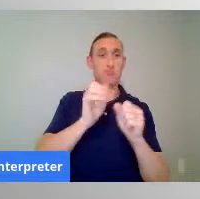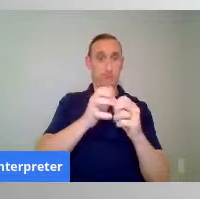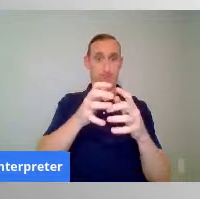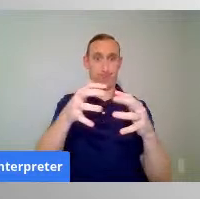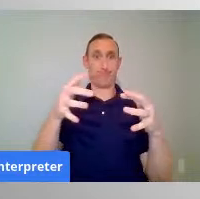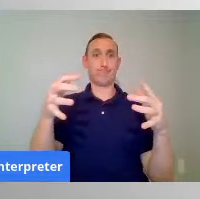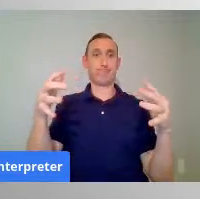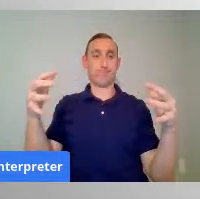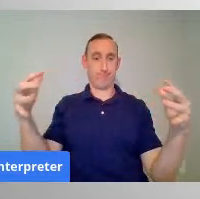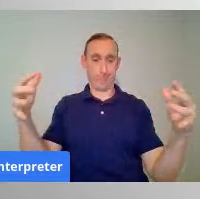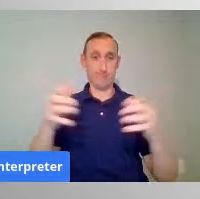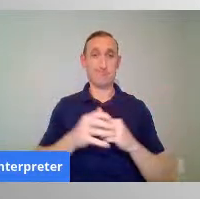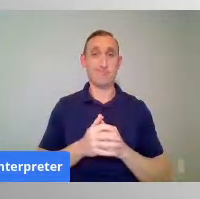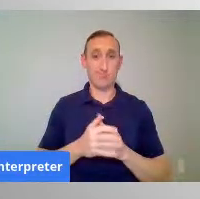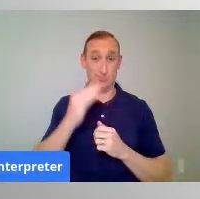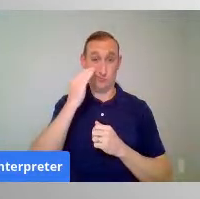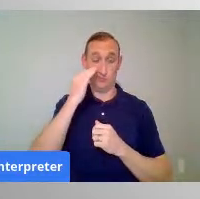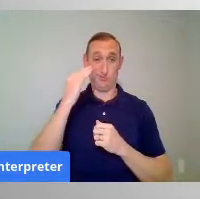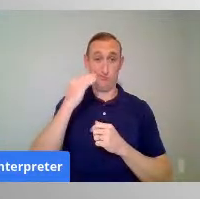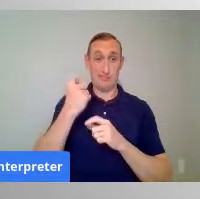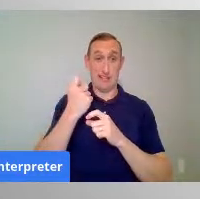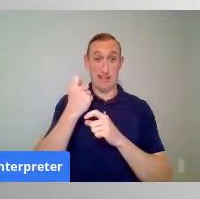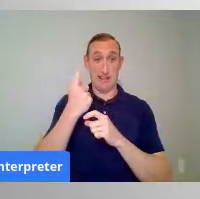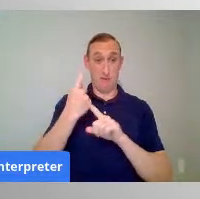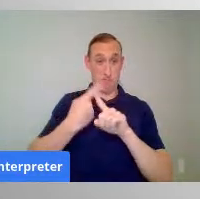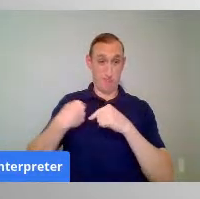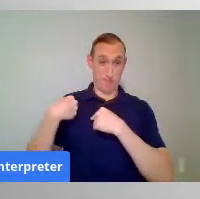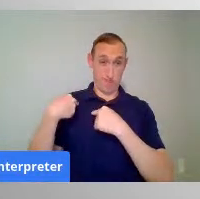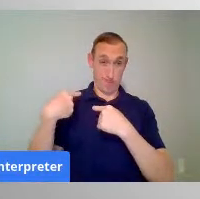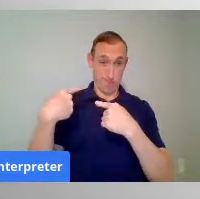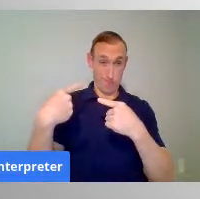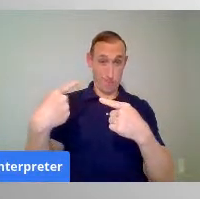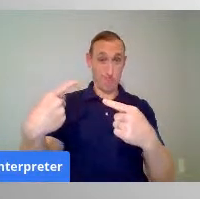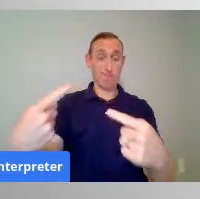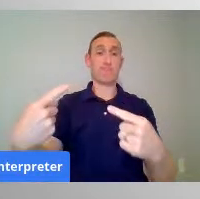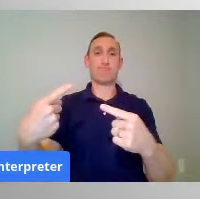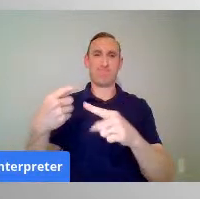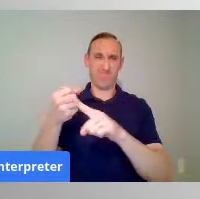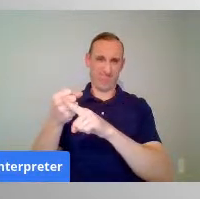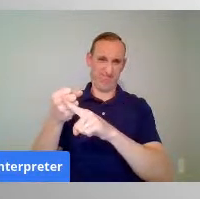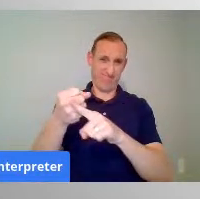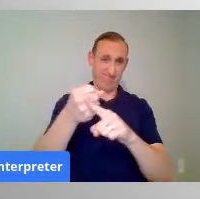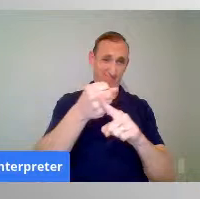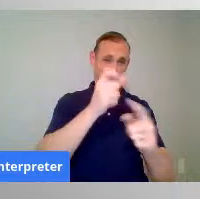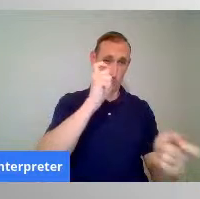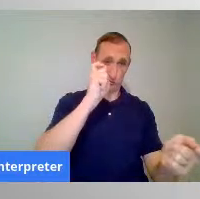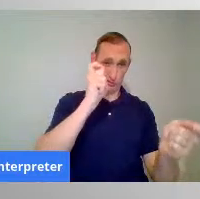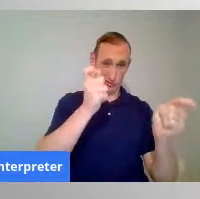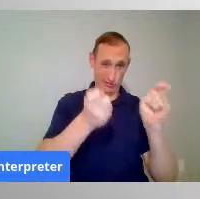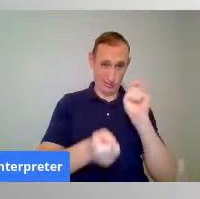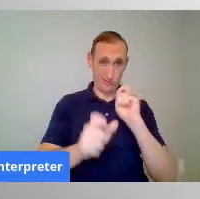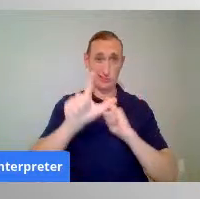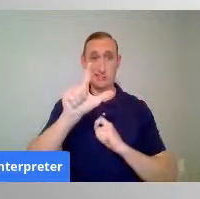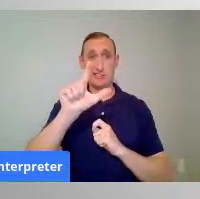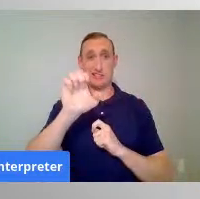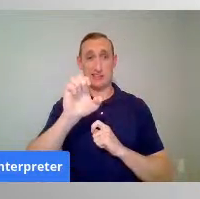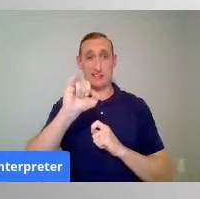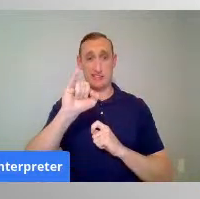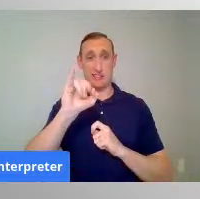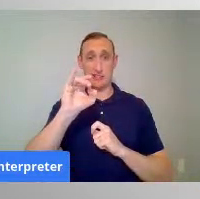during the past 11 months, many things have been impacted in our lives, and leisure services programs